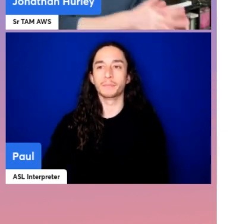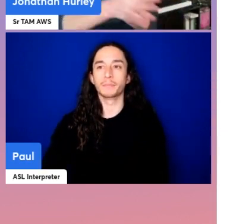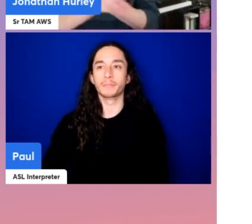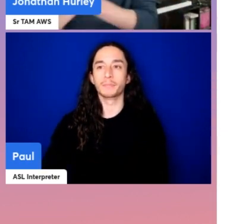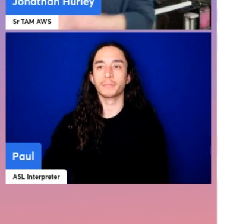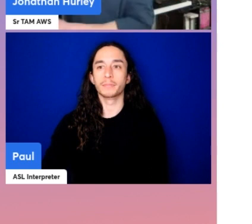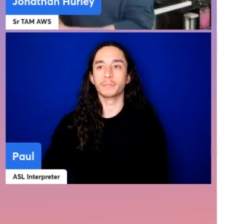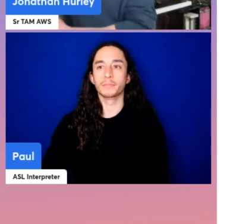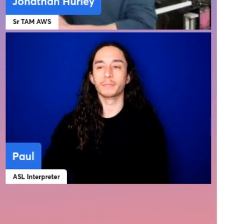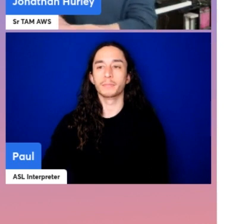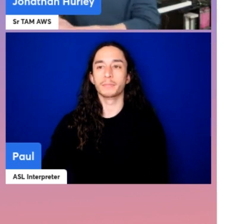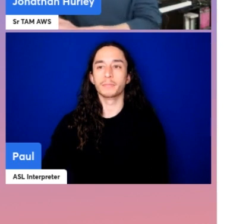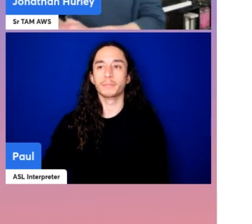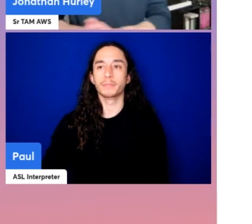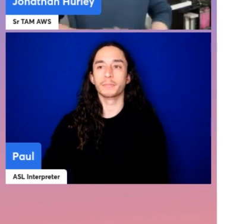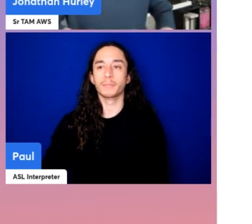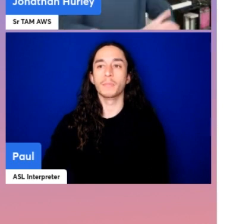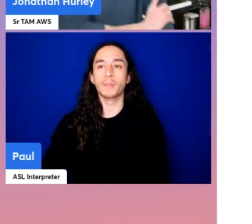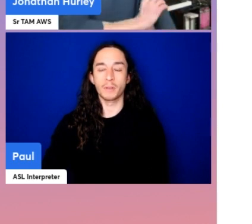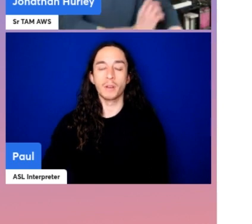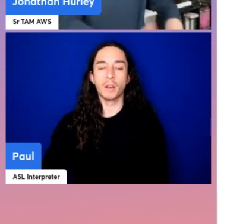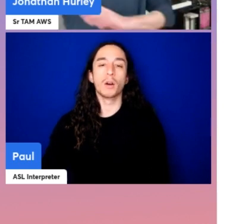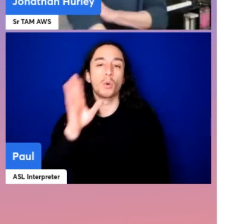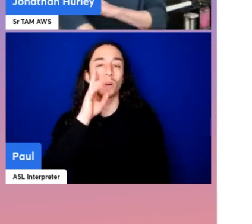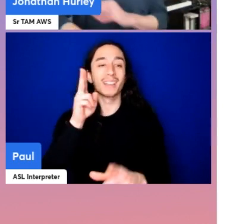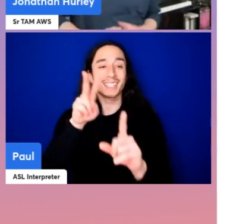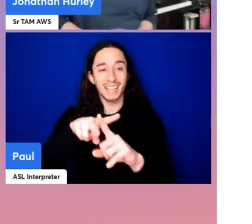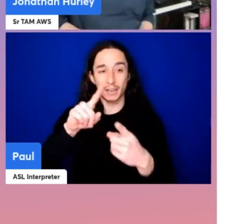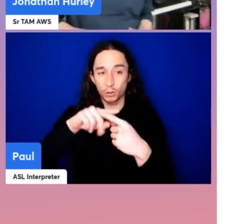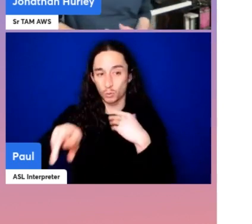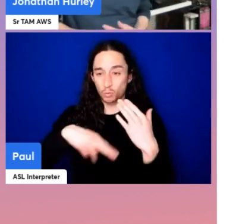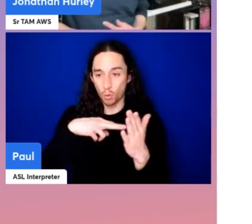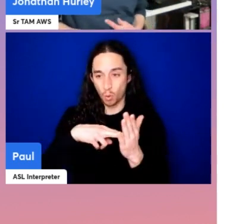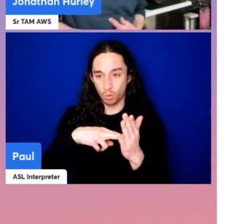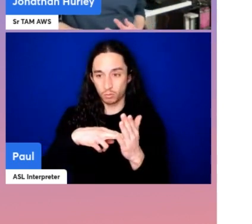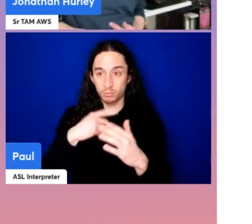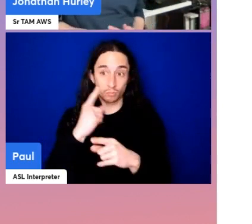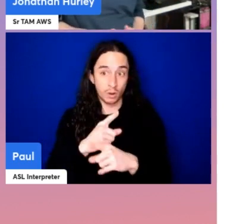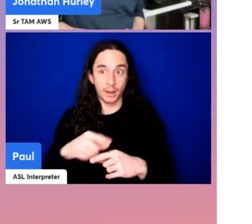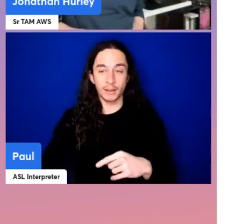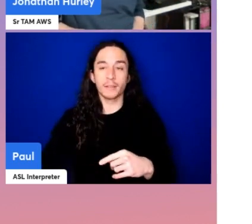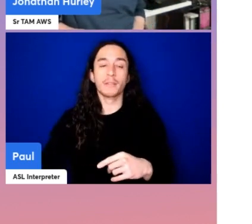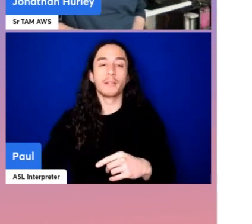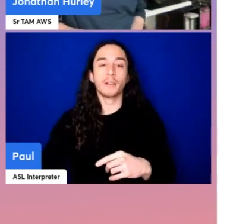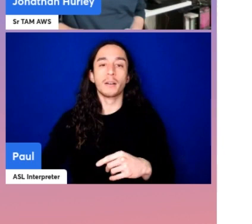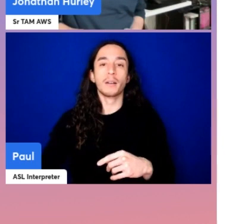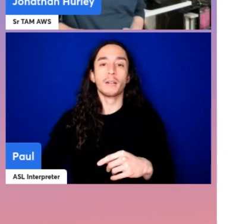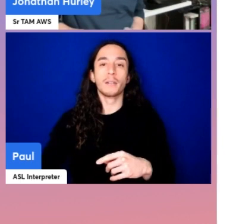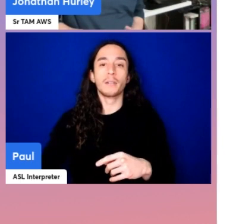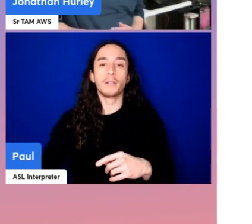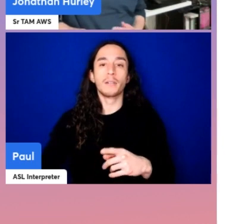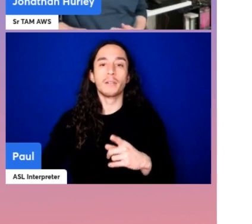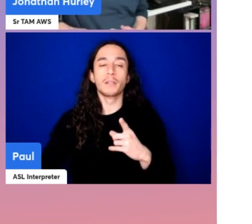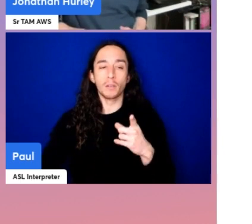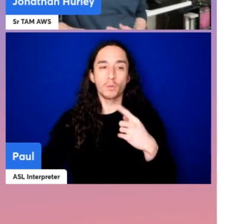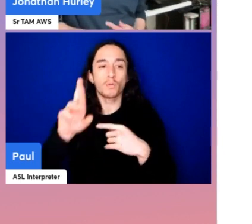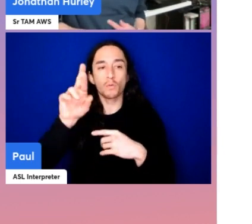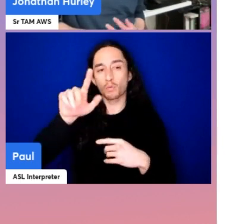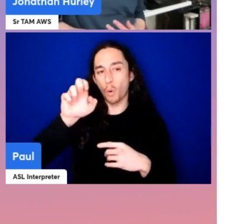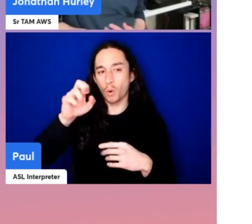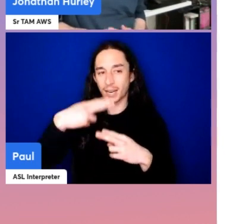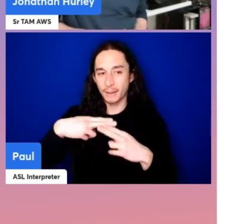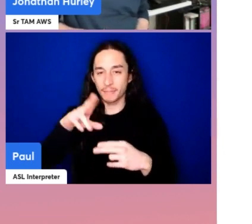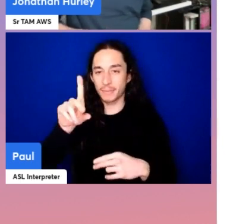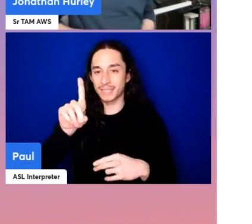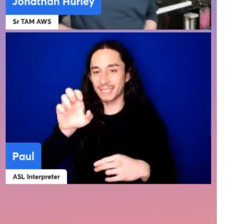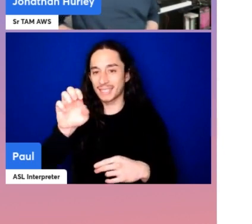assign those to a role, right? So in this case, our role name is demo. We tie in our common